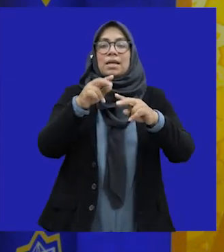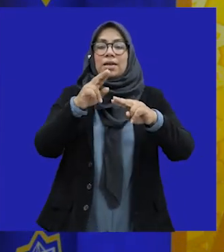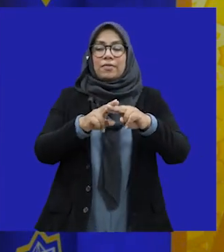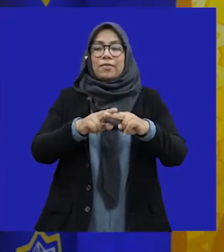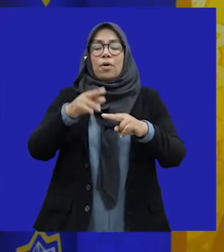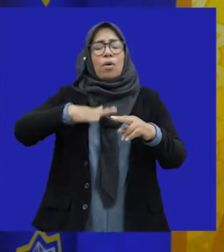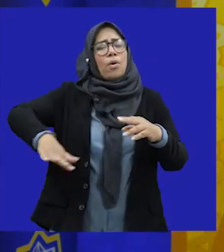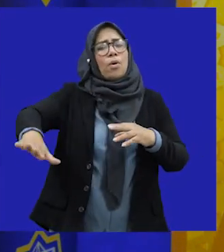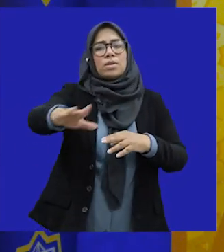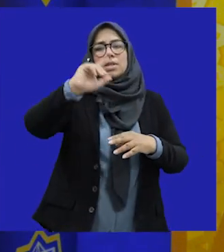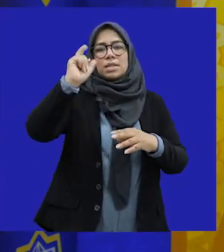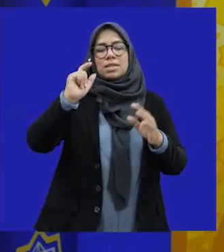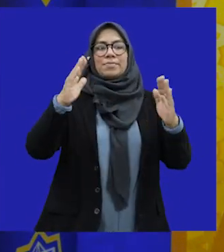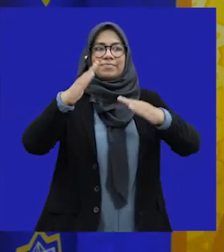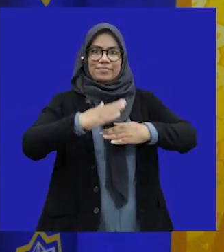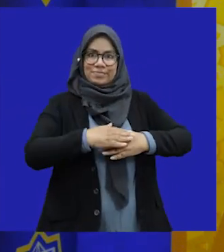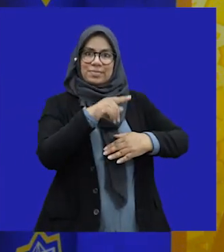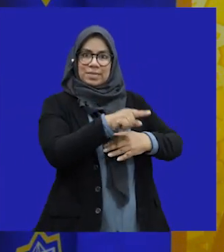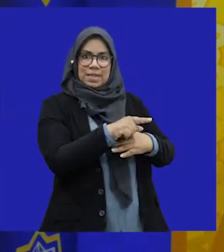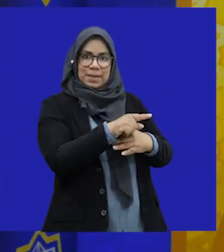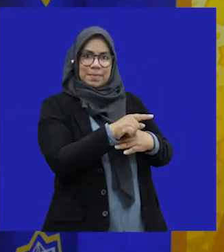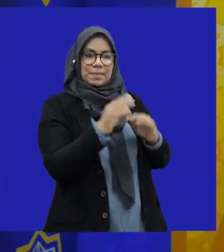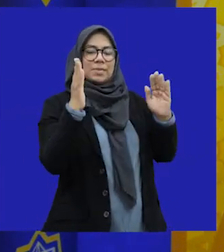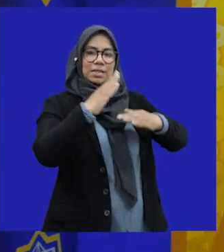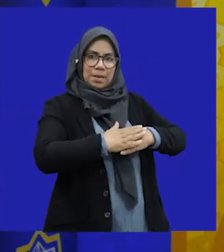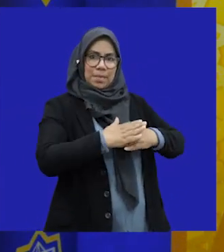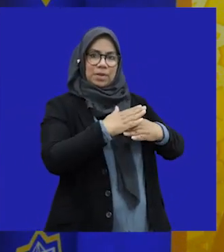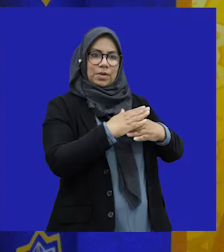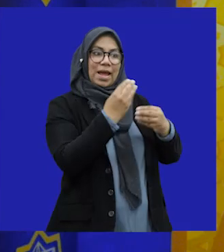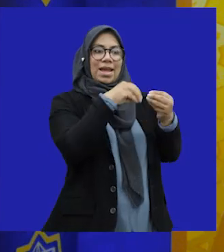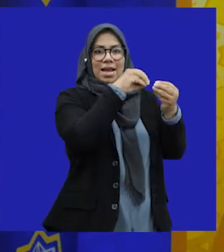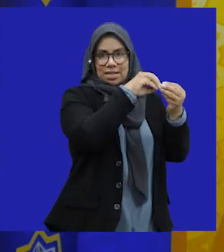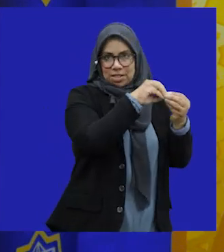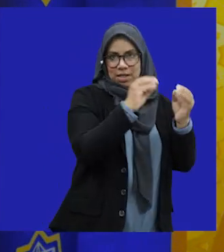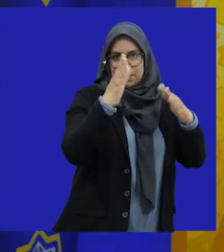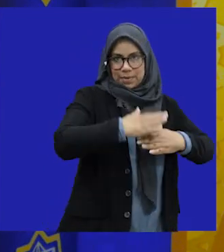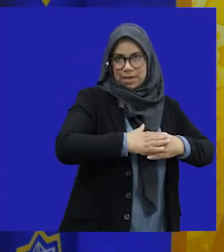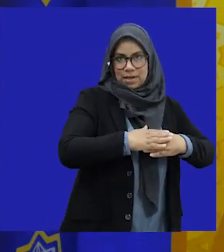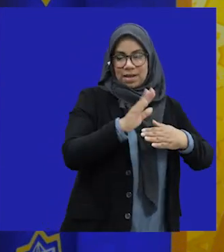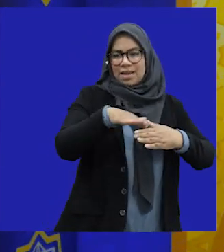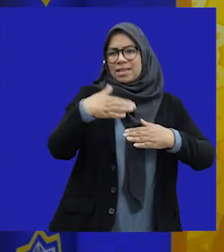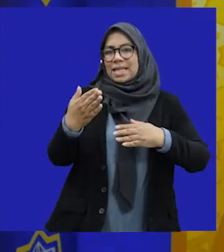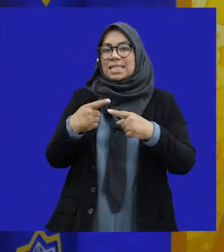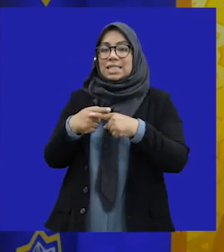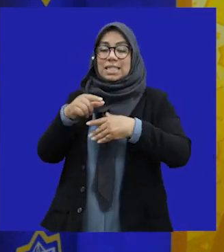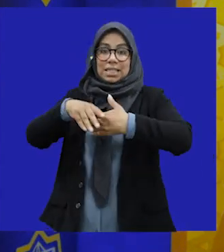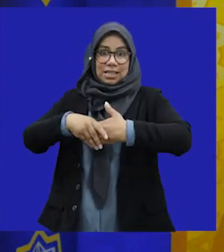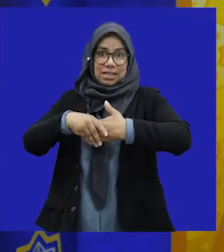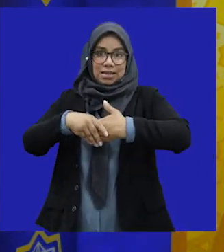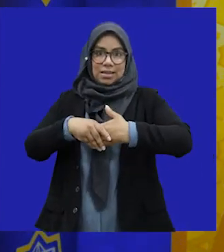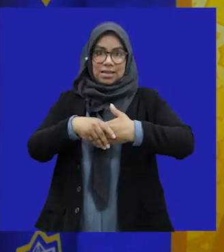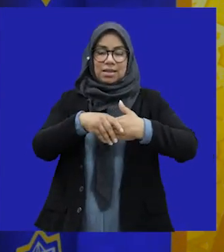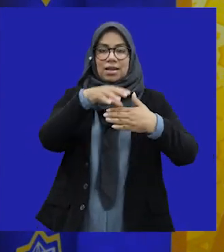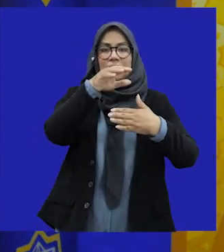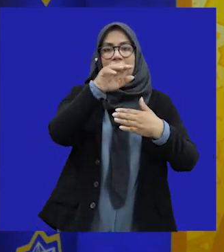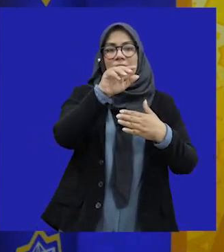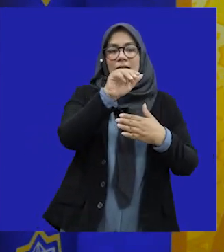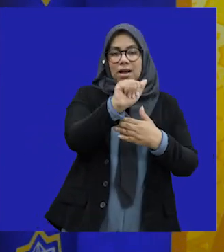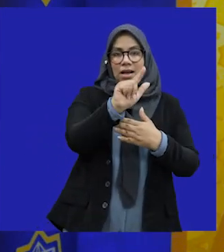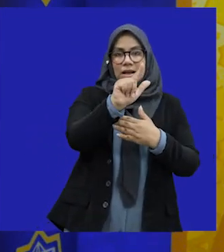rain, and also the 2 Eids, meaning Adha Eid and Fitr